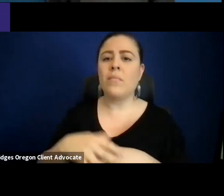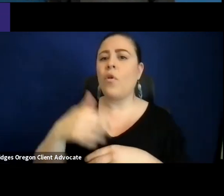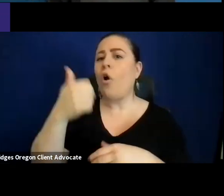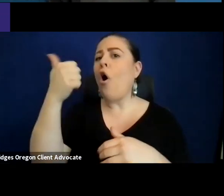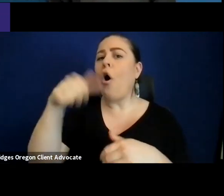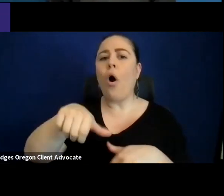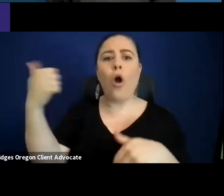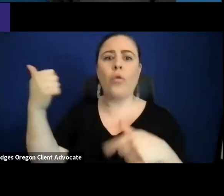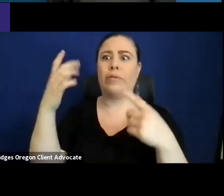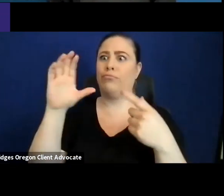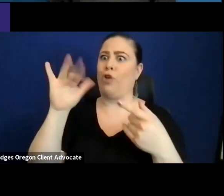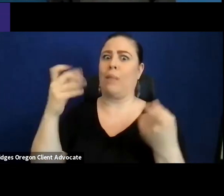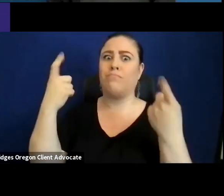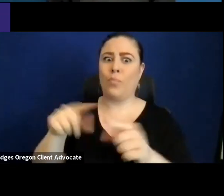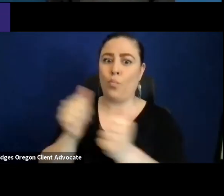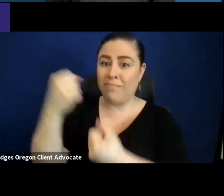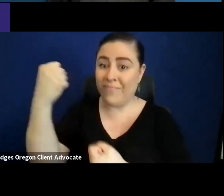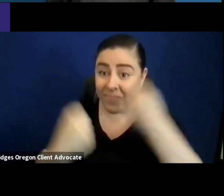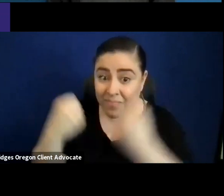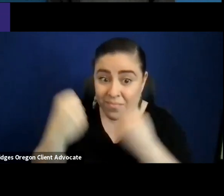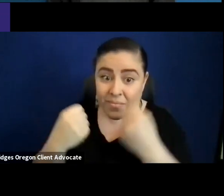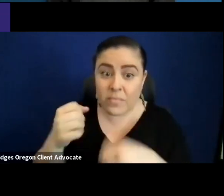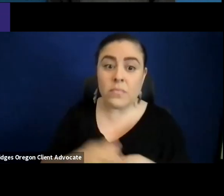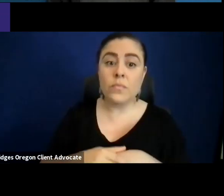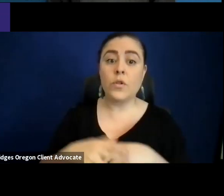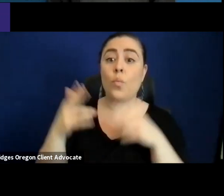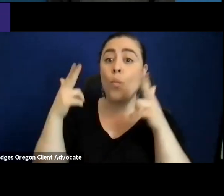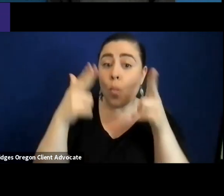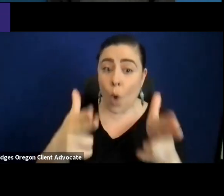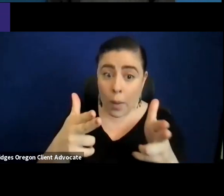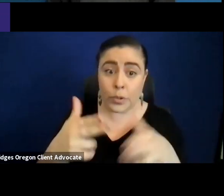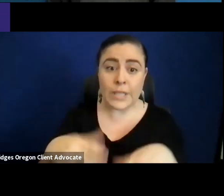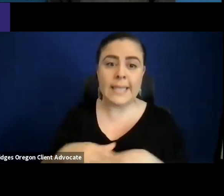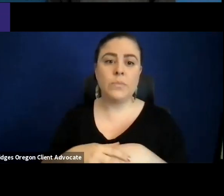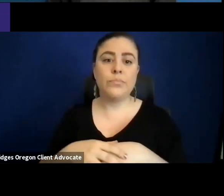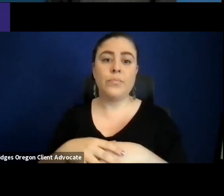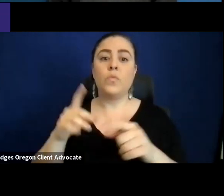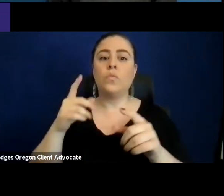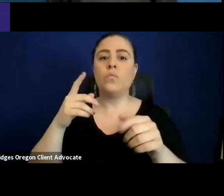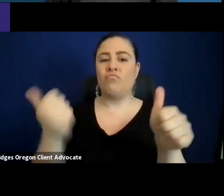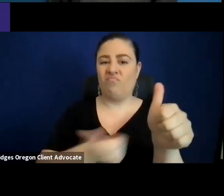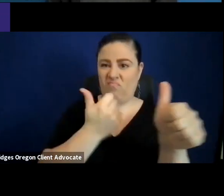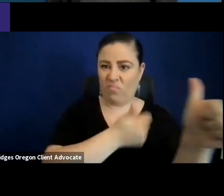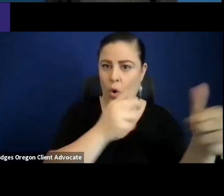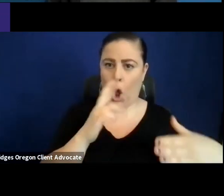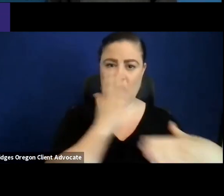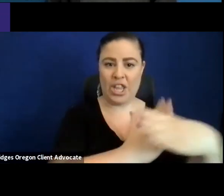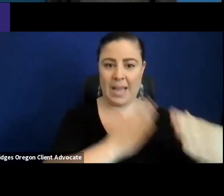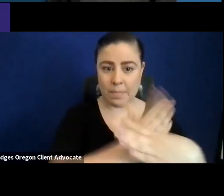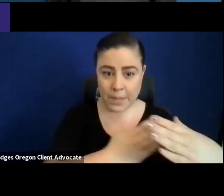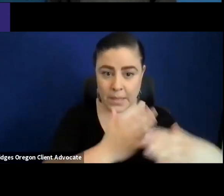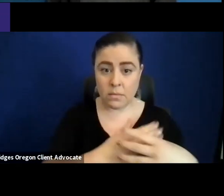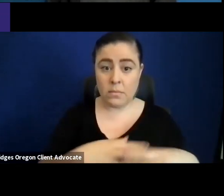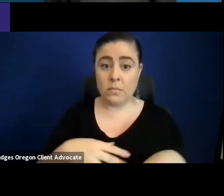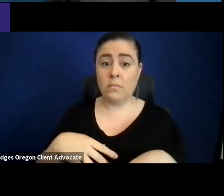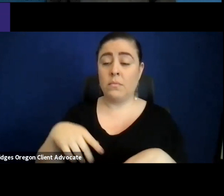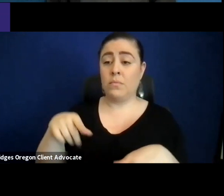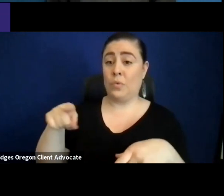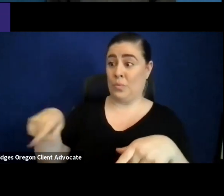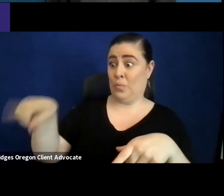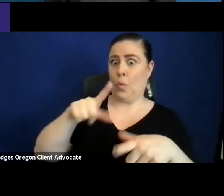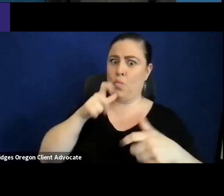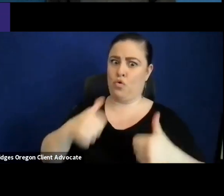immigration, kidnapping, other vehicular victimizations having to do with car robbery, stalking